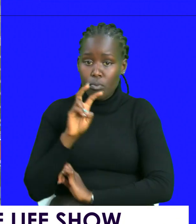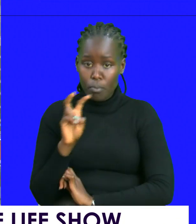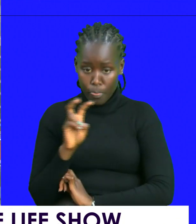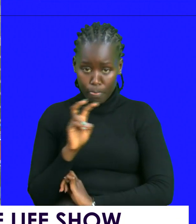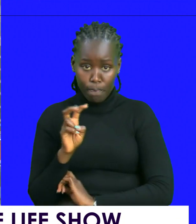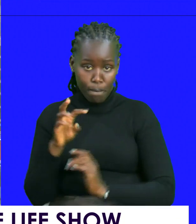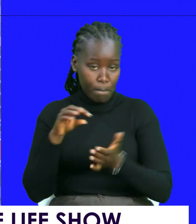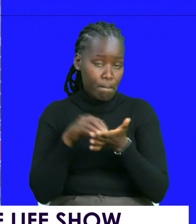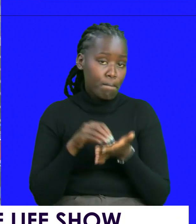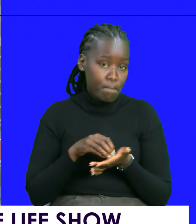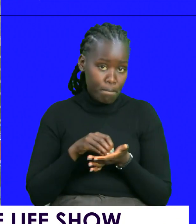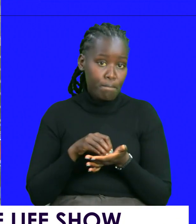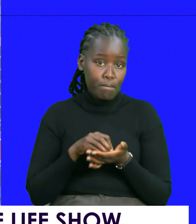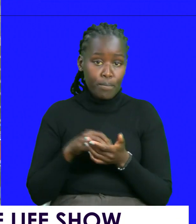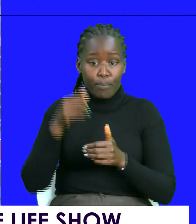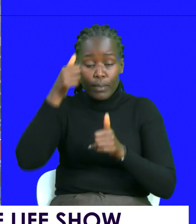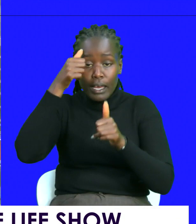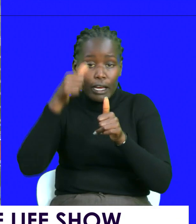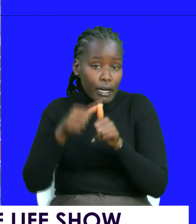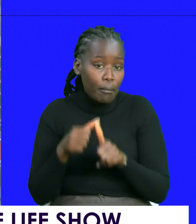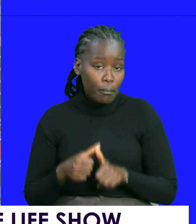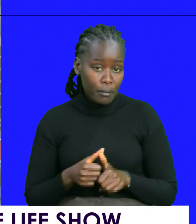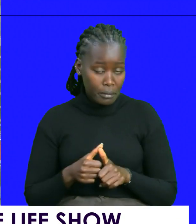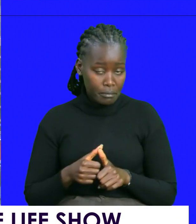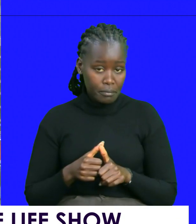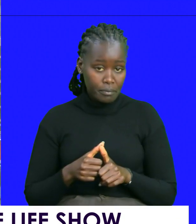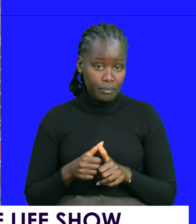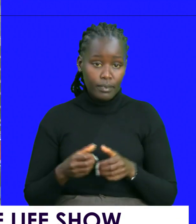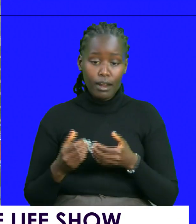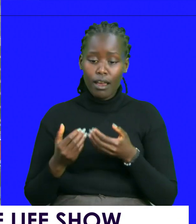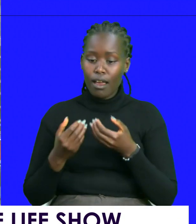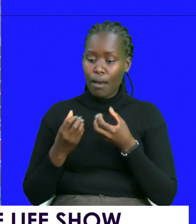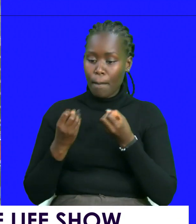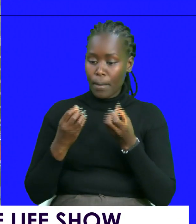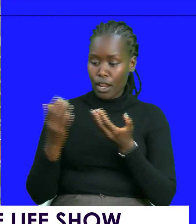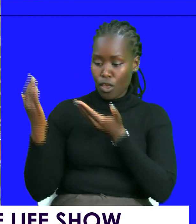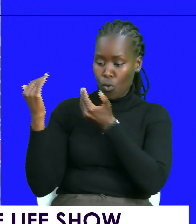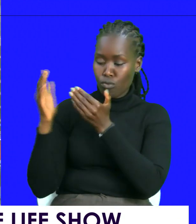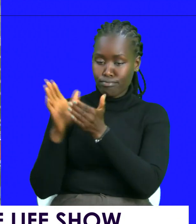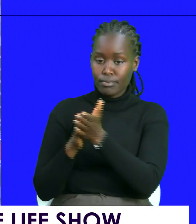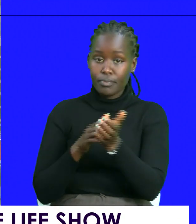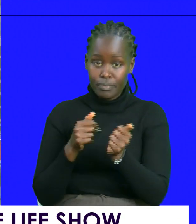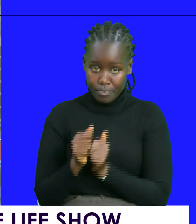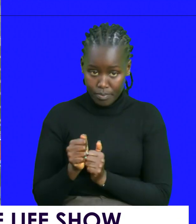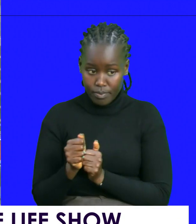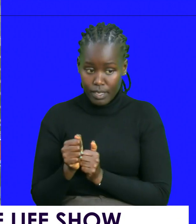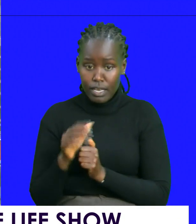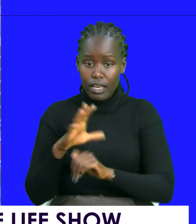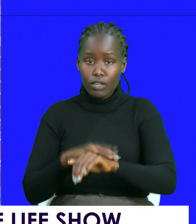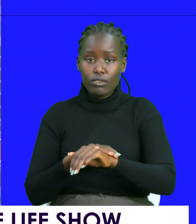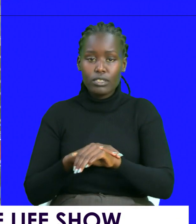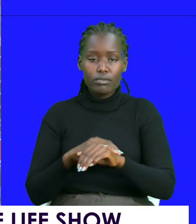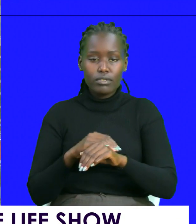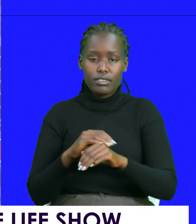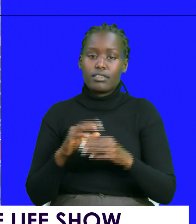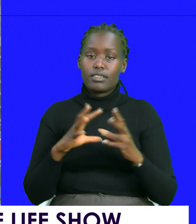for positions, you will remember the many hopes you destroyed, and it will take energy away from